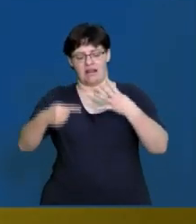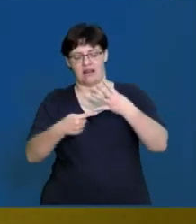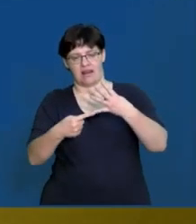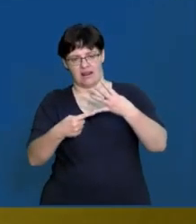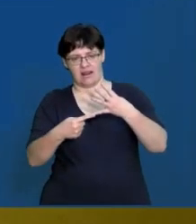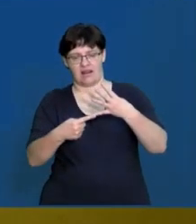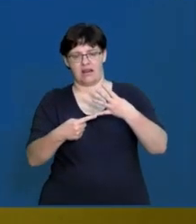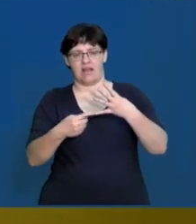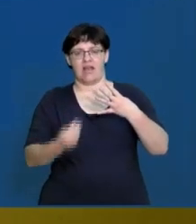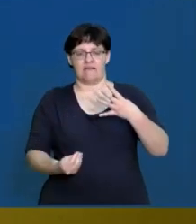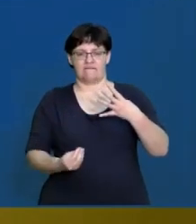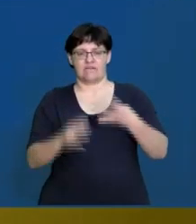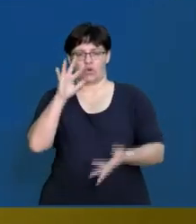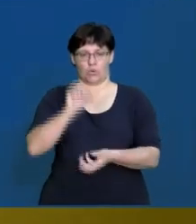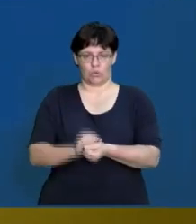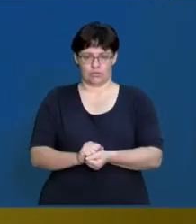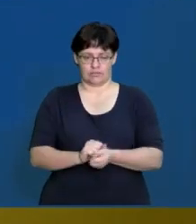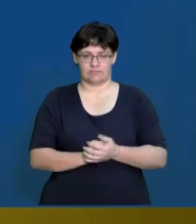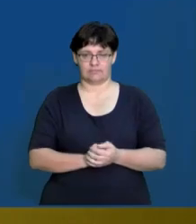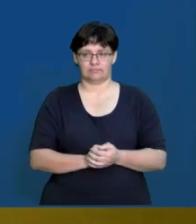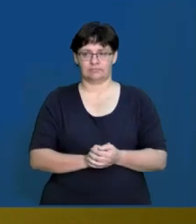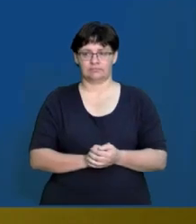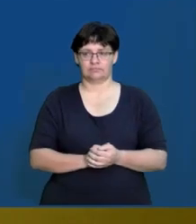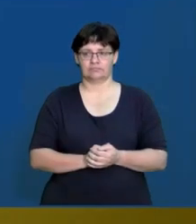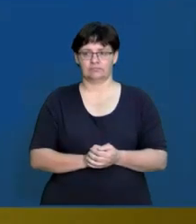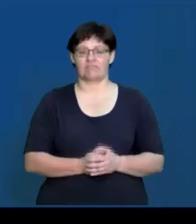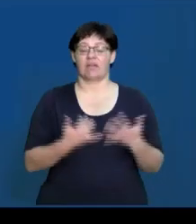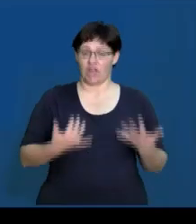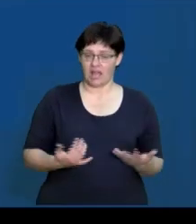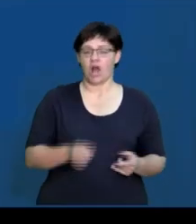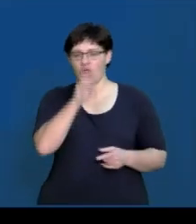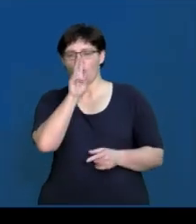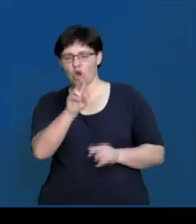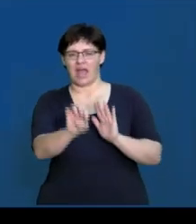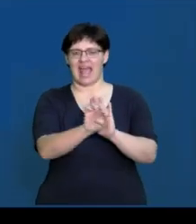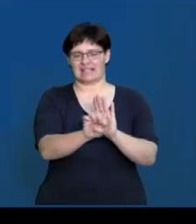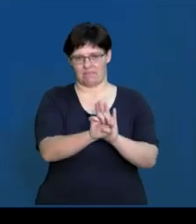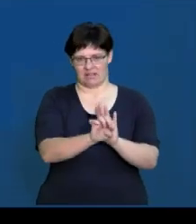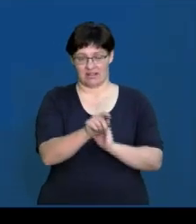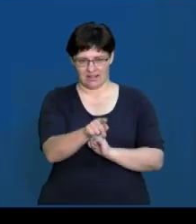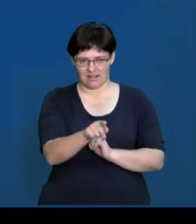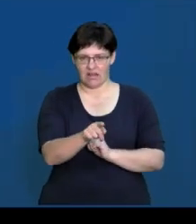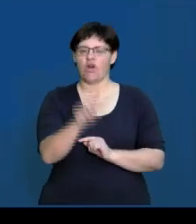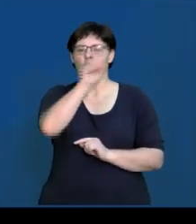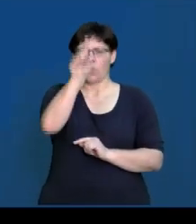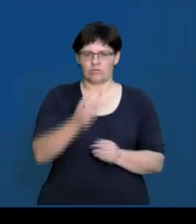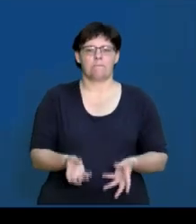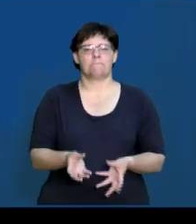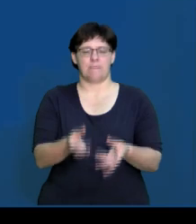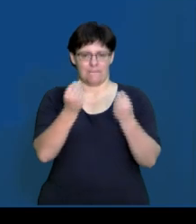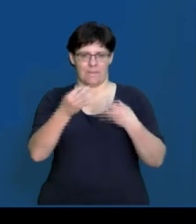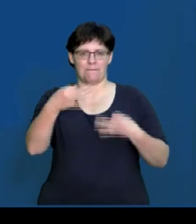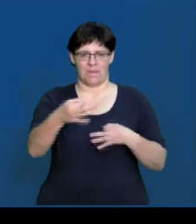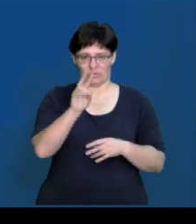and then finally we have our conclusion there, right? Let's look at an example, boys and girls, of a